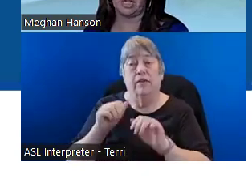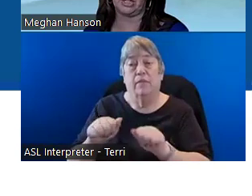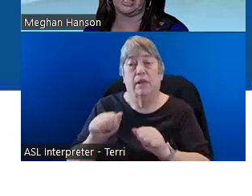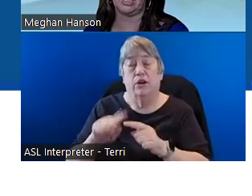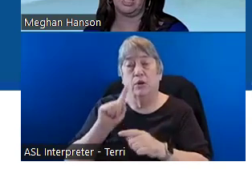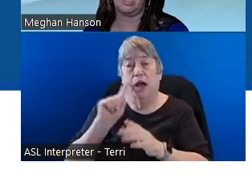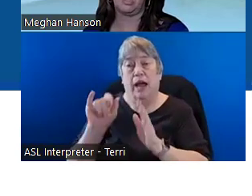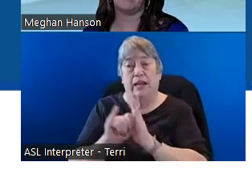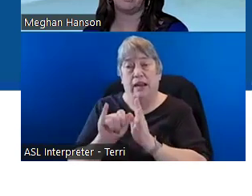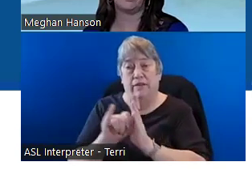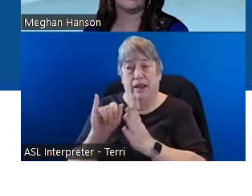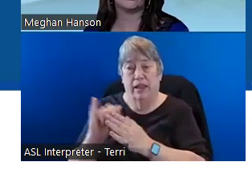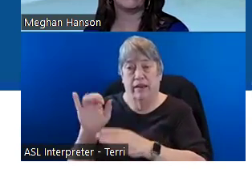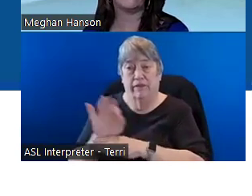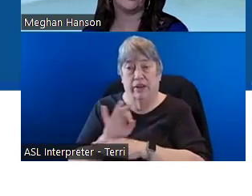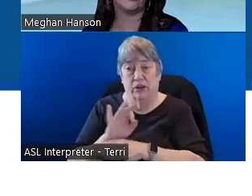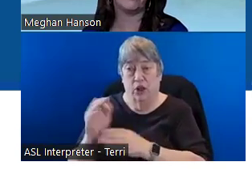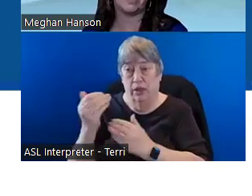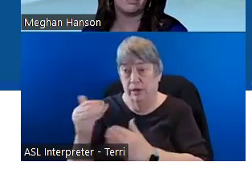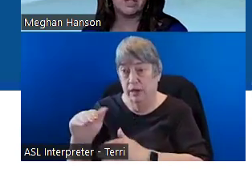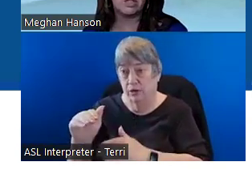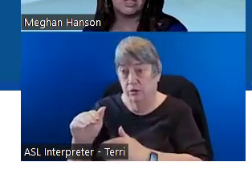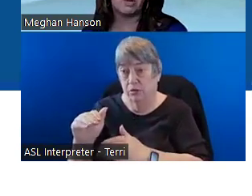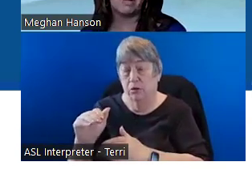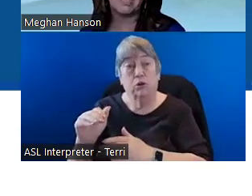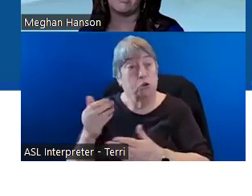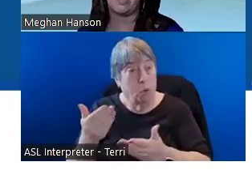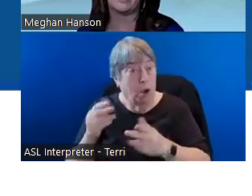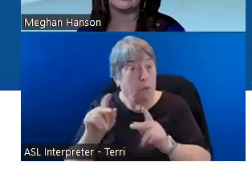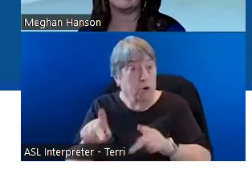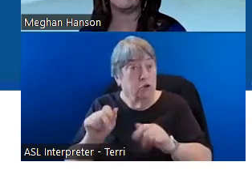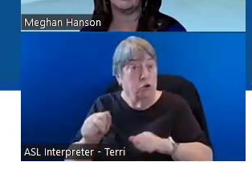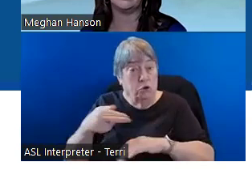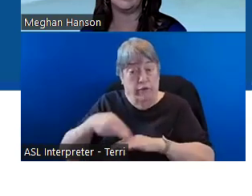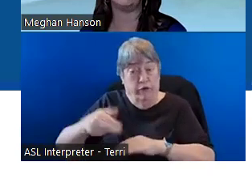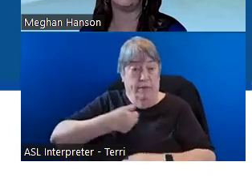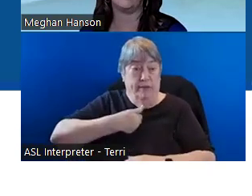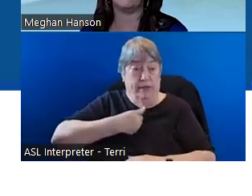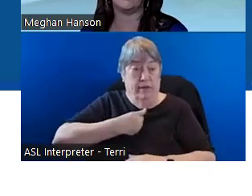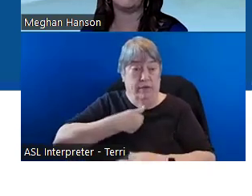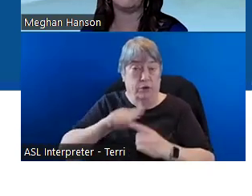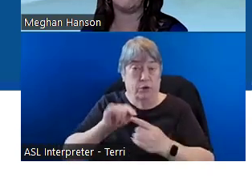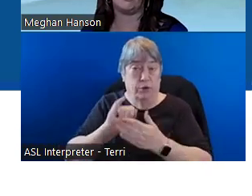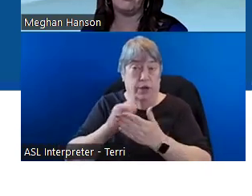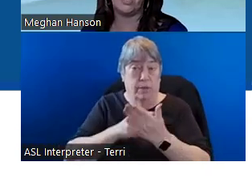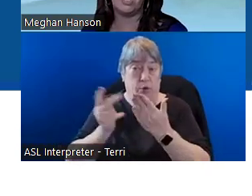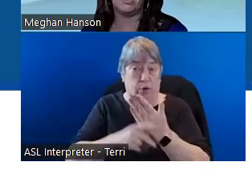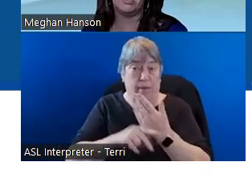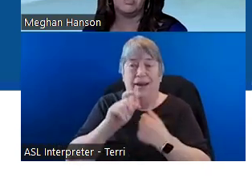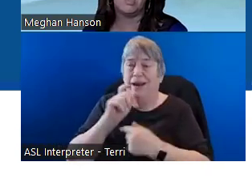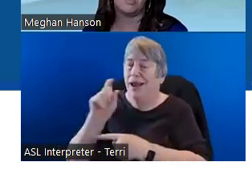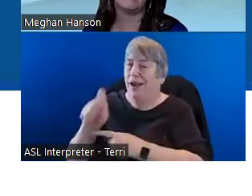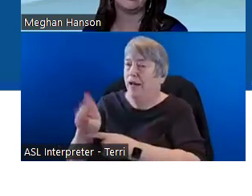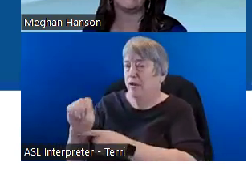functional limitations. So individuals can refer themselves to these programs. It's not required for them to be part of